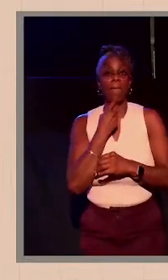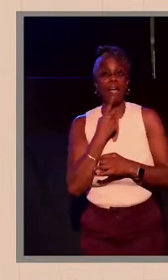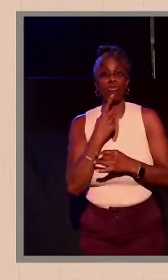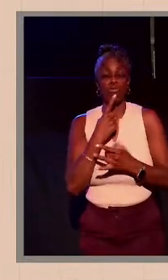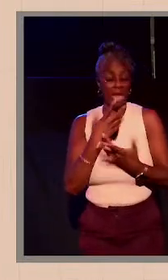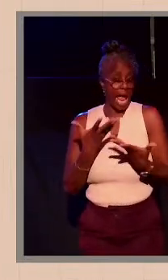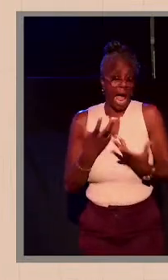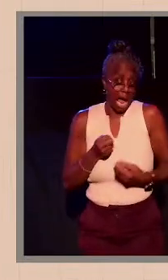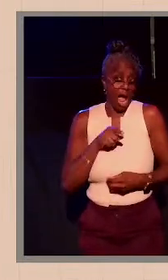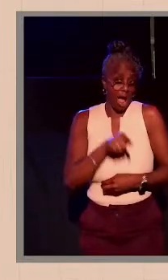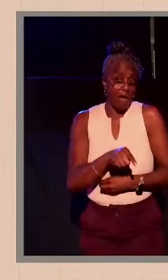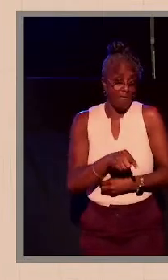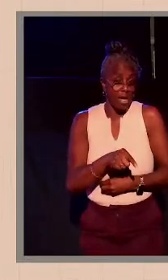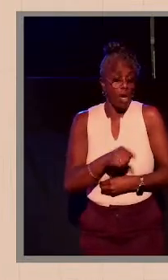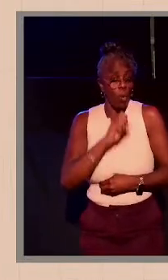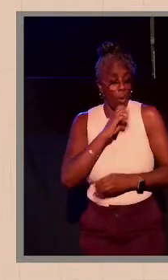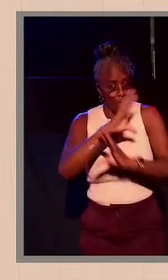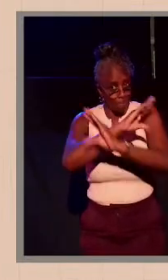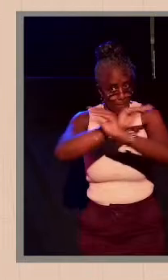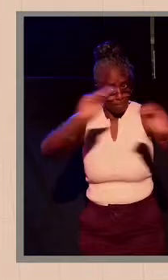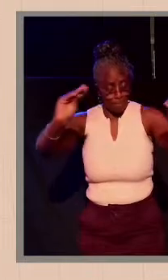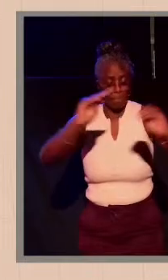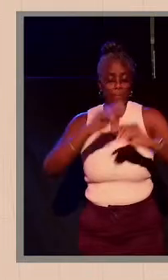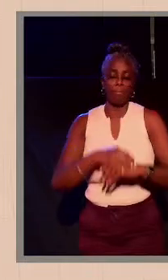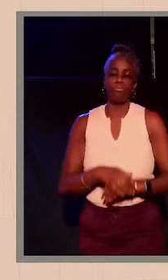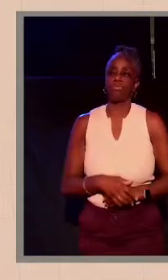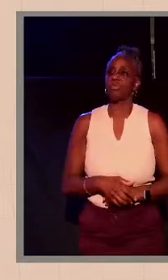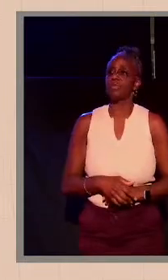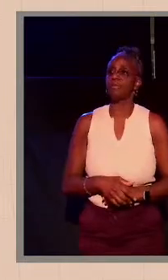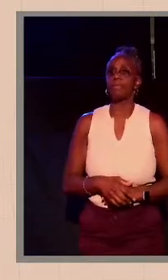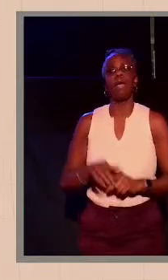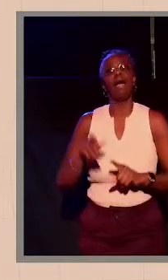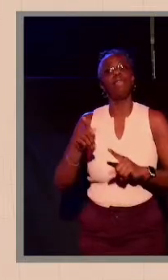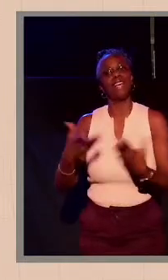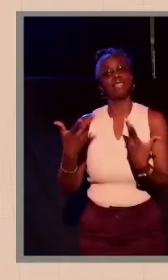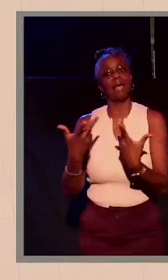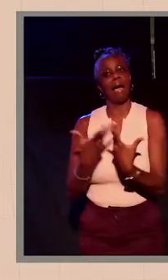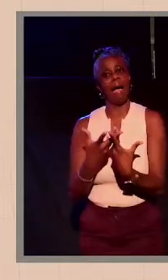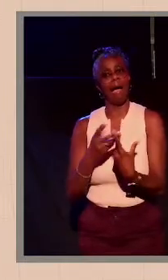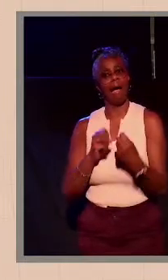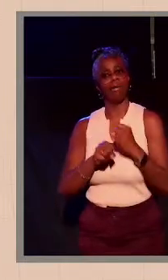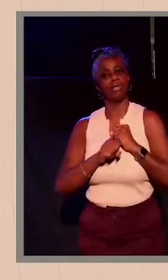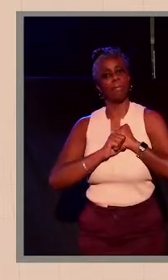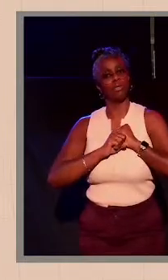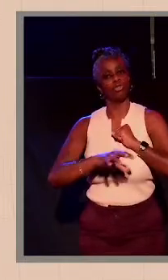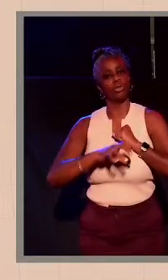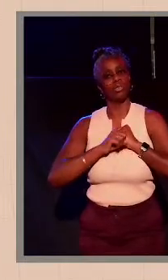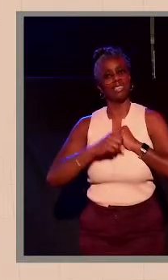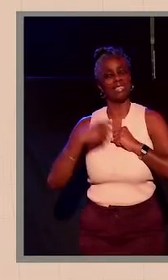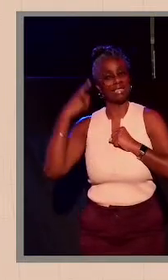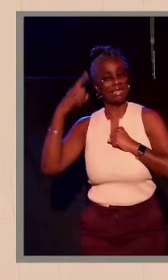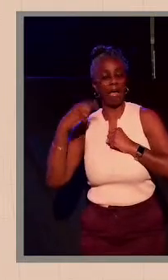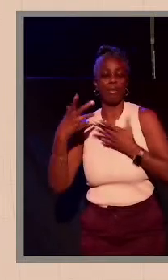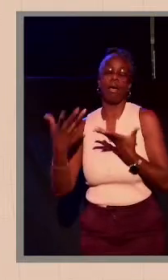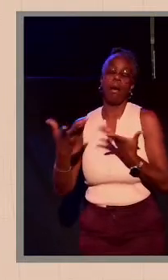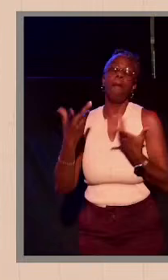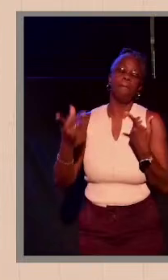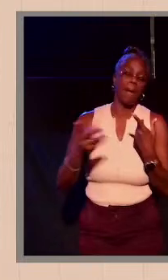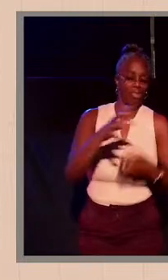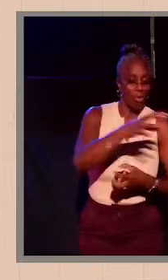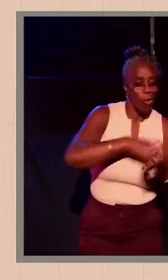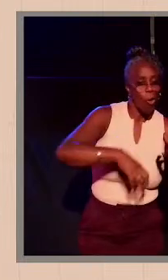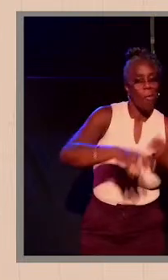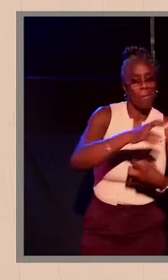that. So, yeah, that's where the sound's being produced. This is where the complicated stuff happens. And